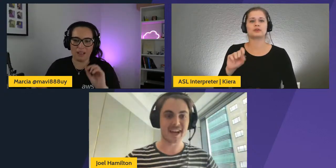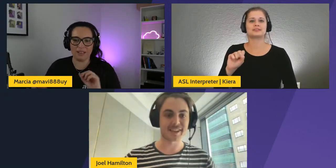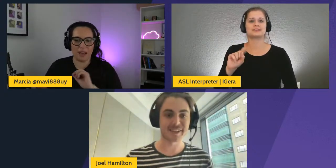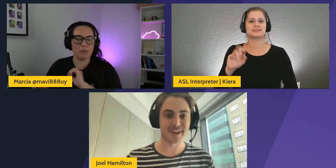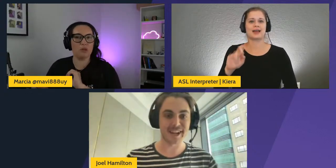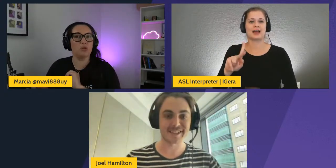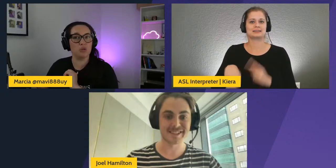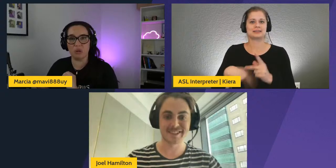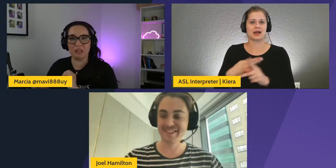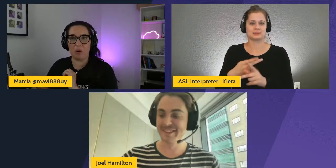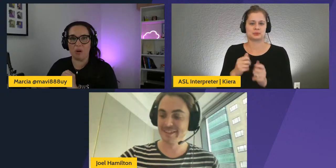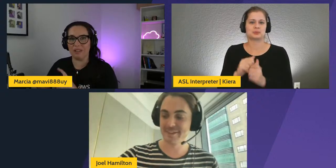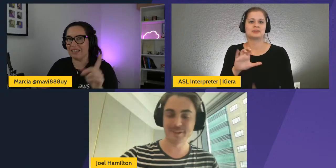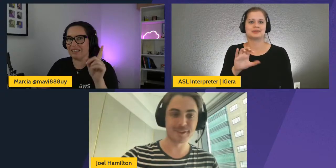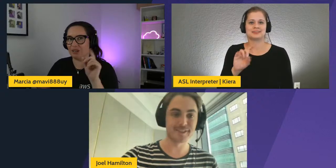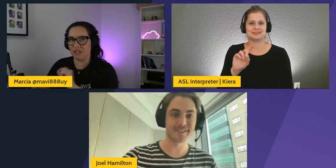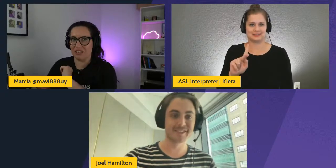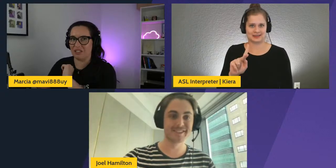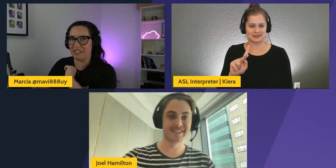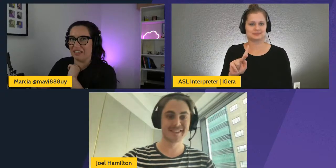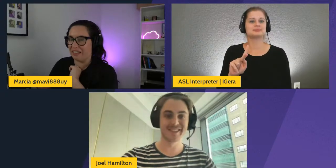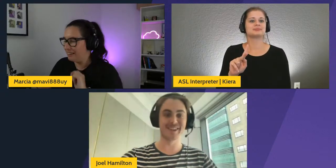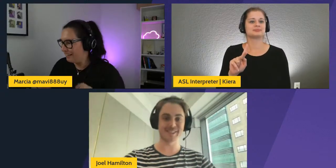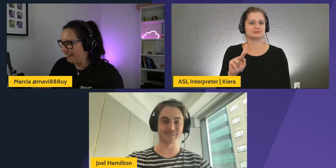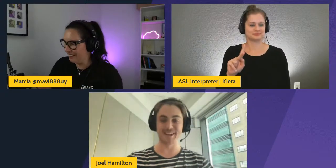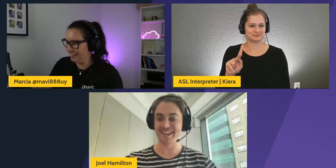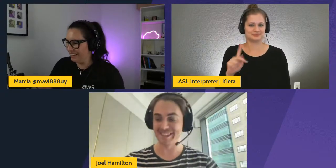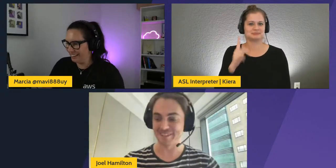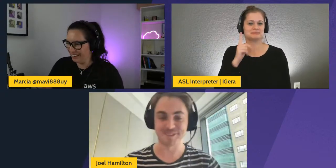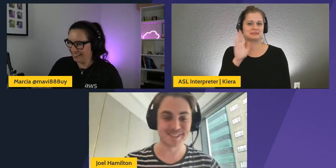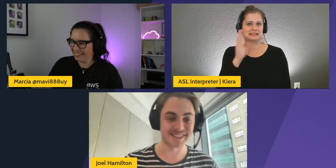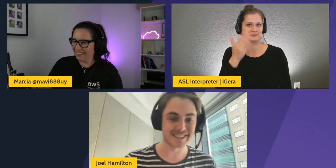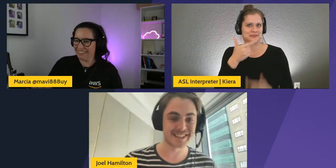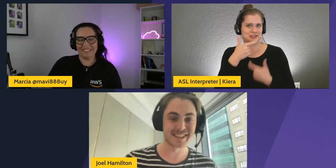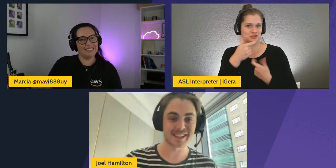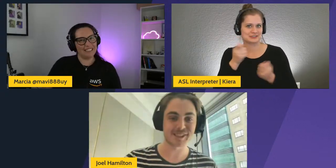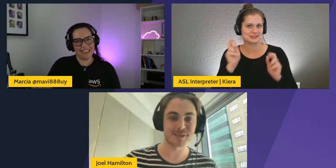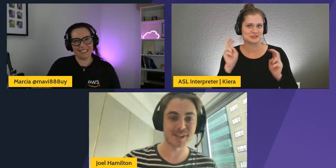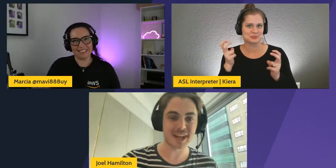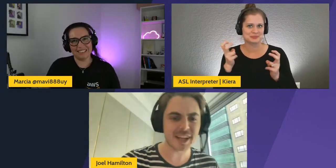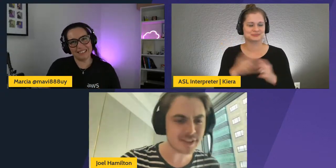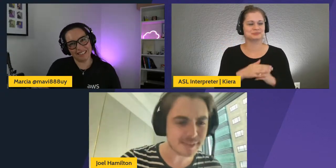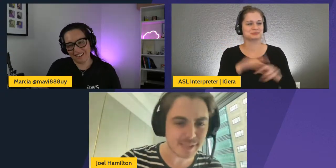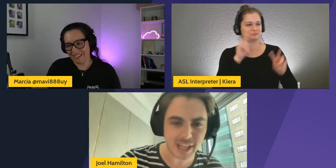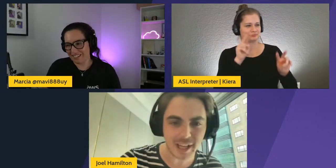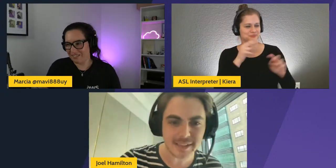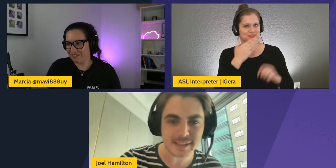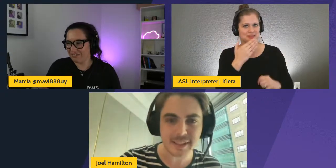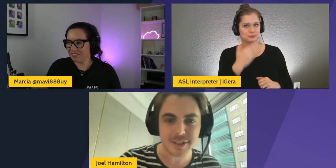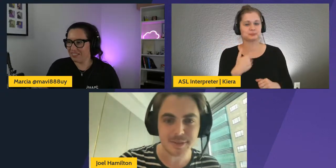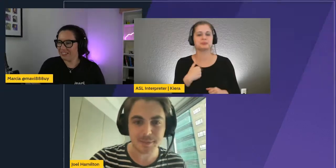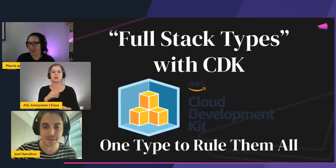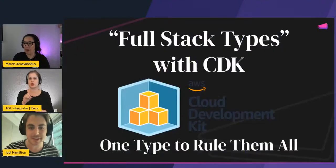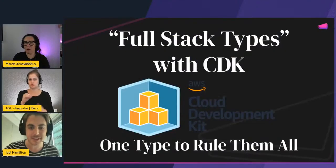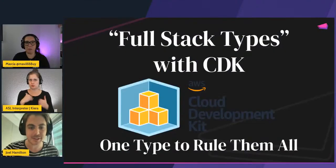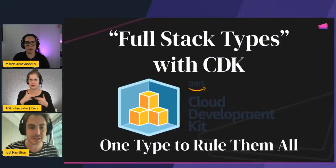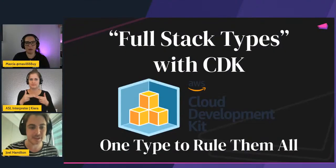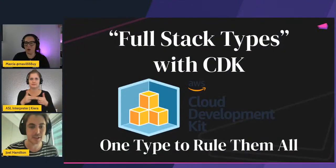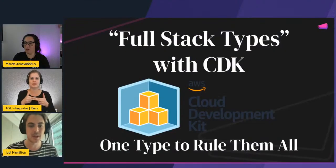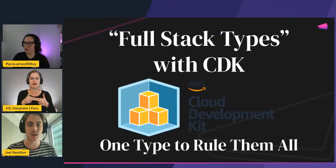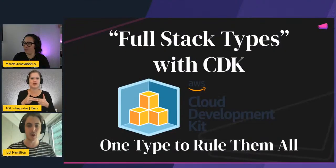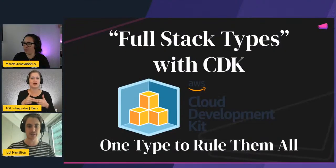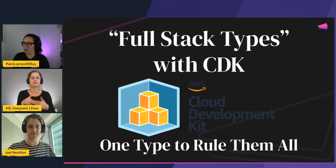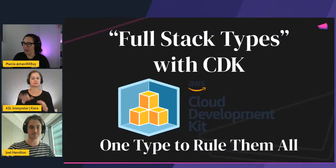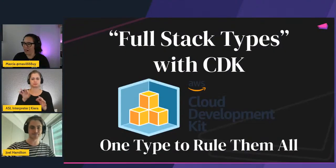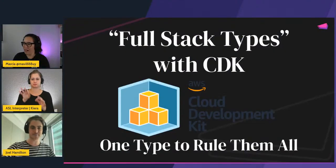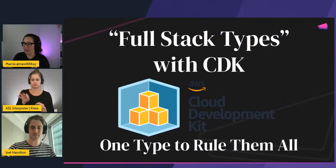One type correct. to rule them all. That sounds interesting. Awesome, yeah, looking forward to it. Thanks so much. I do have some slides. It should be. I will put them on